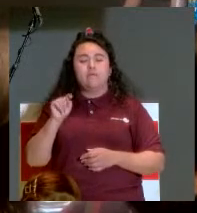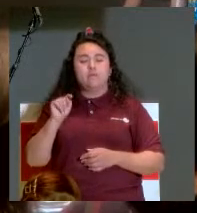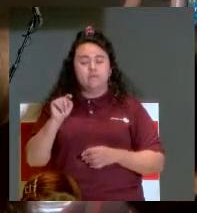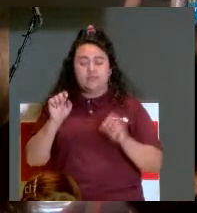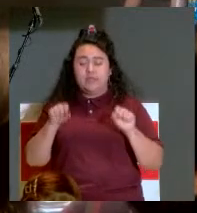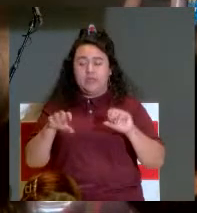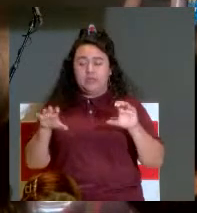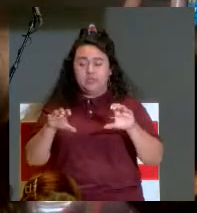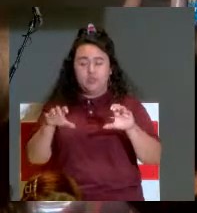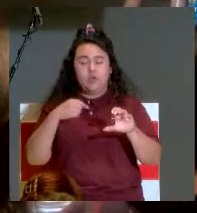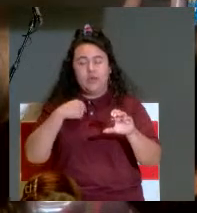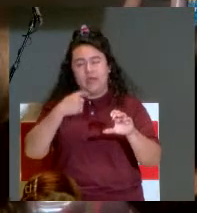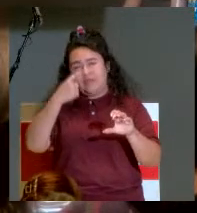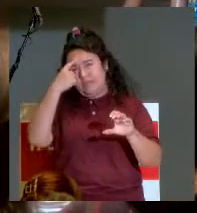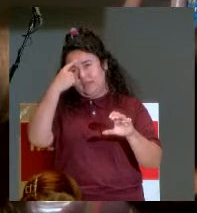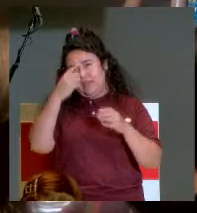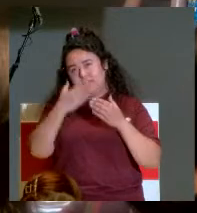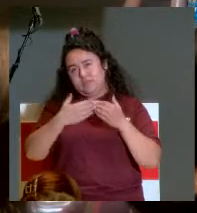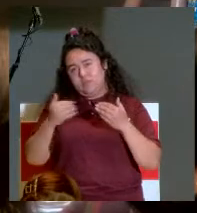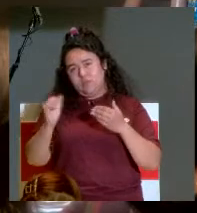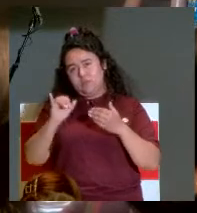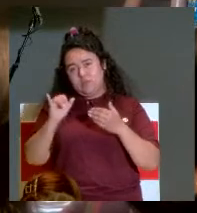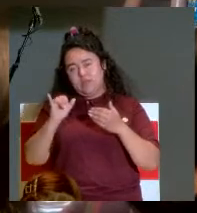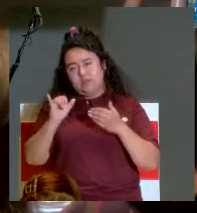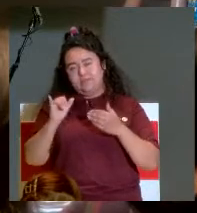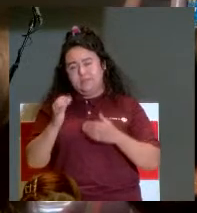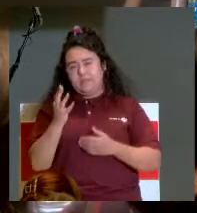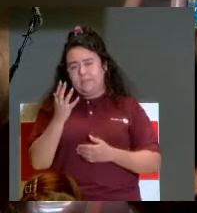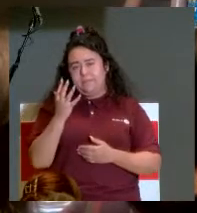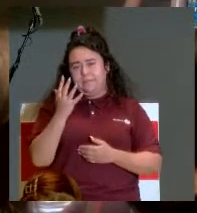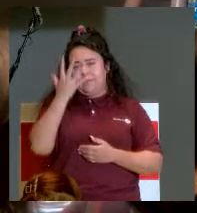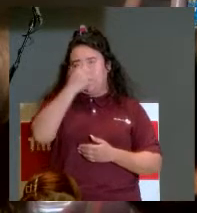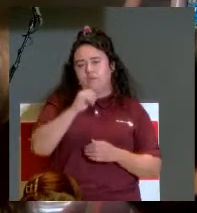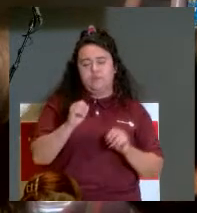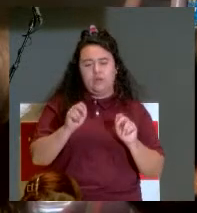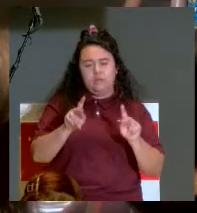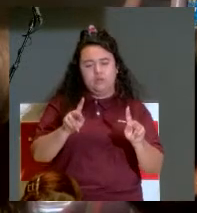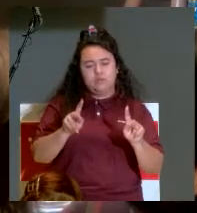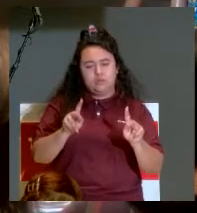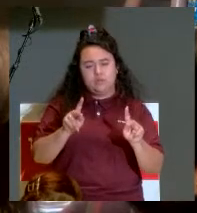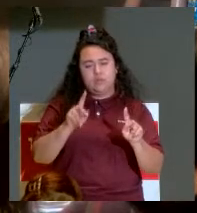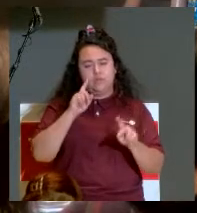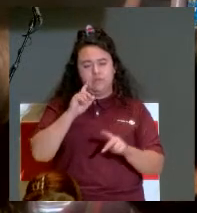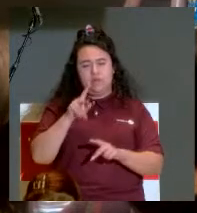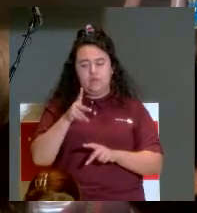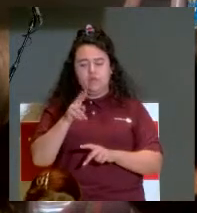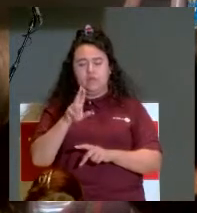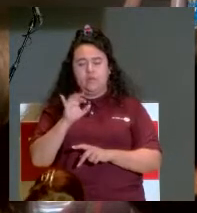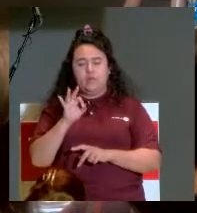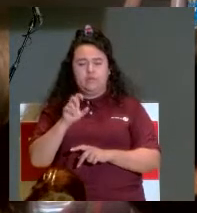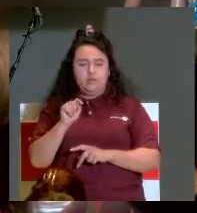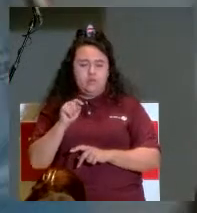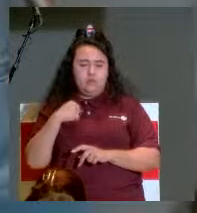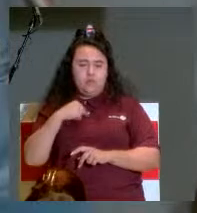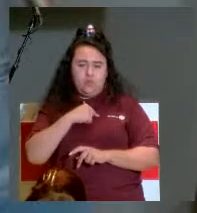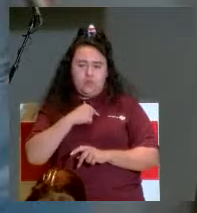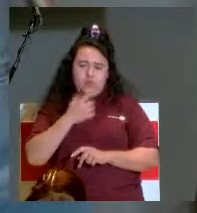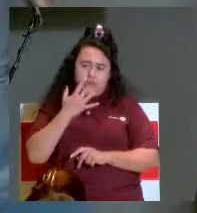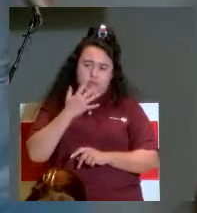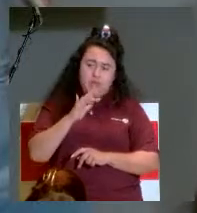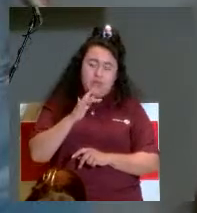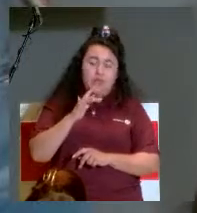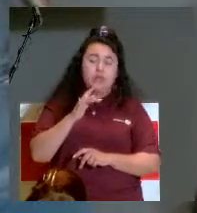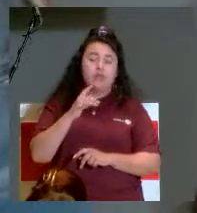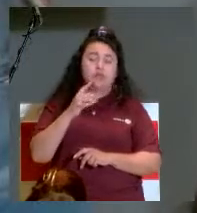I think almost like the beautiful opportunity of craft, why we lucky, you know, is